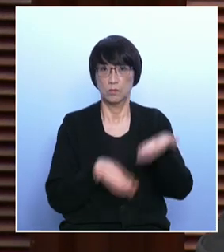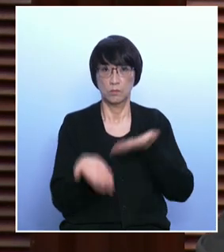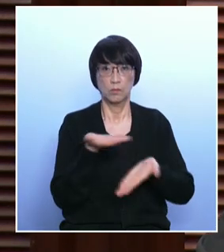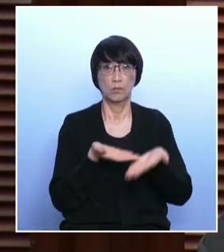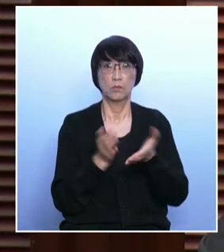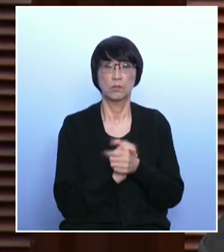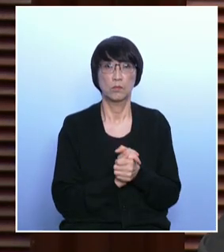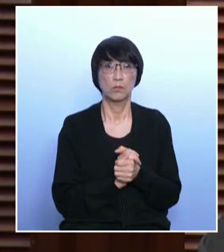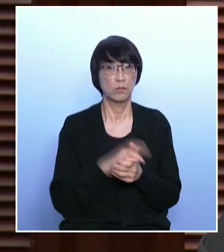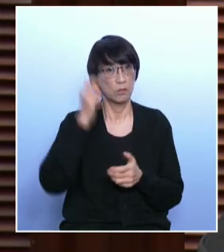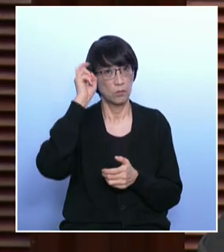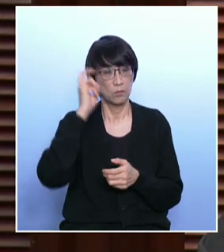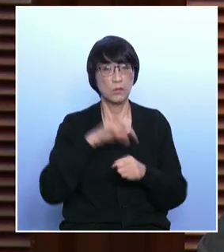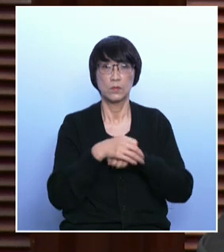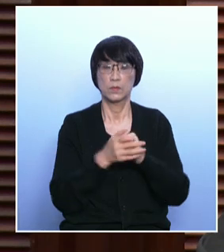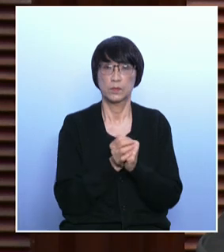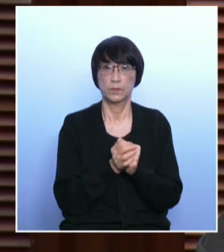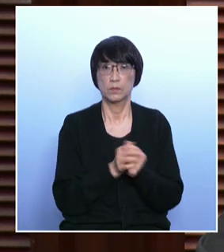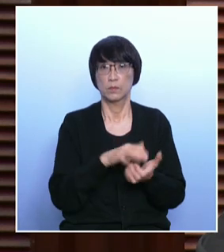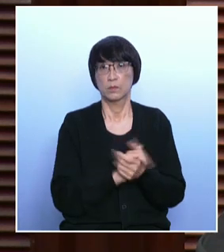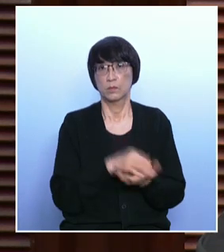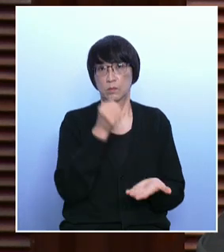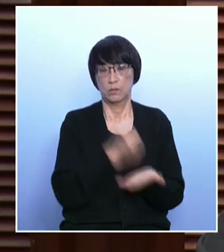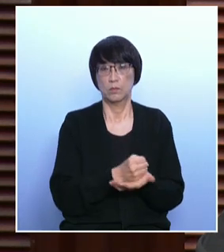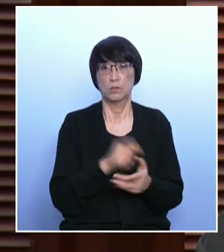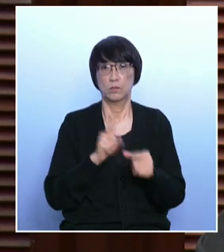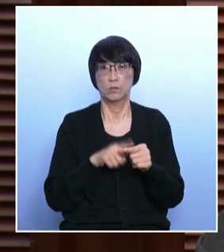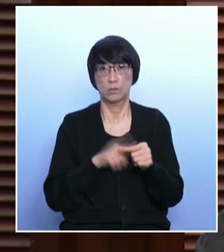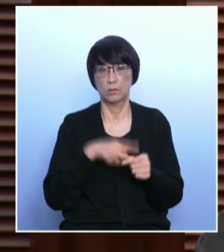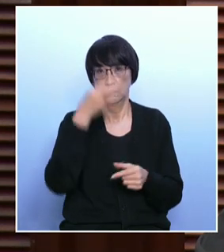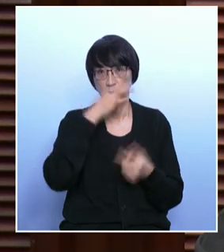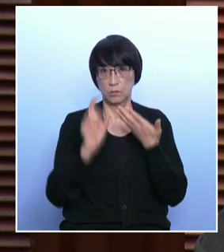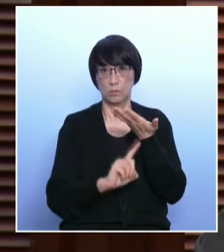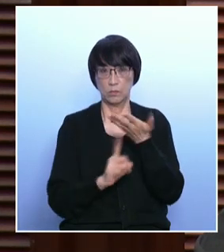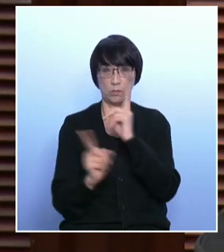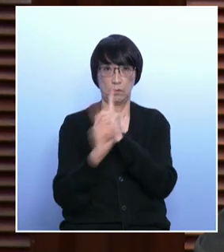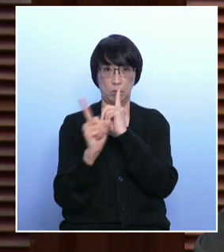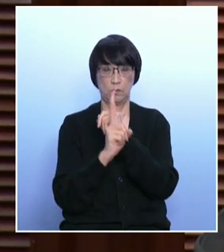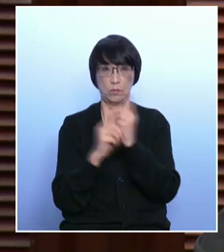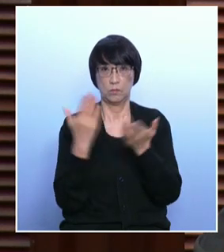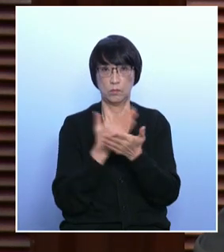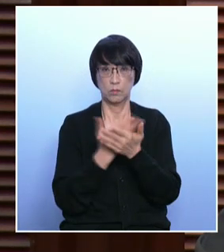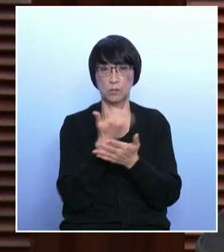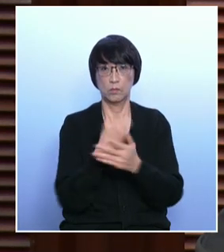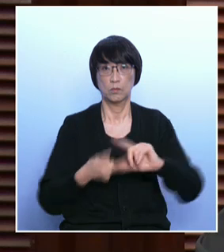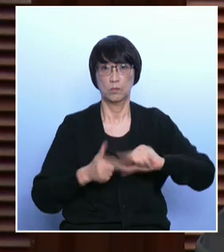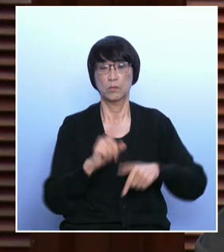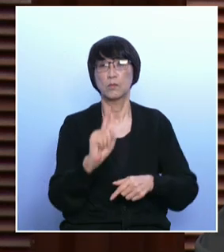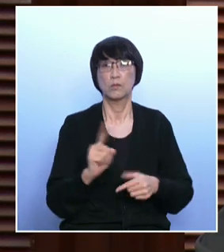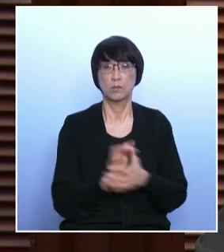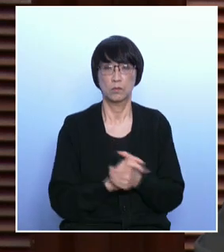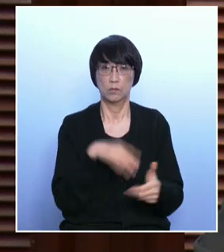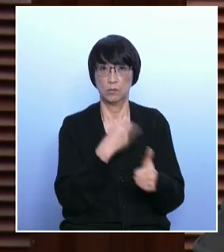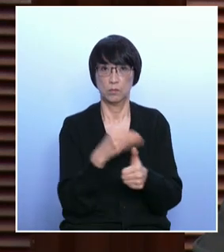will be responsible for teaching, research, as well as international collaboration. There will also be standards and